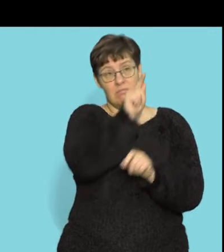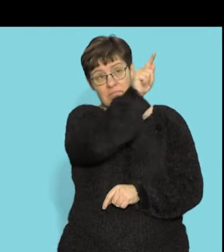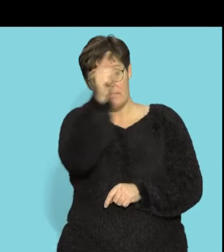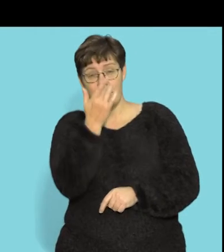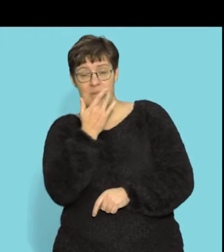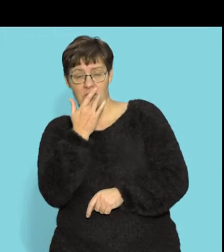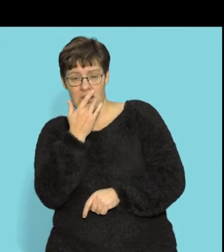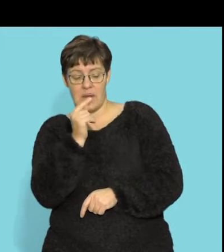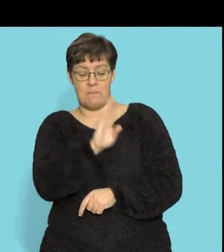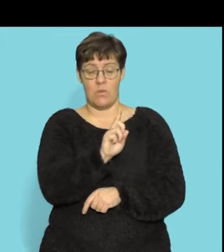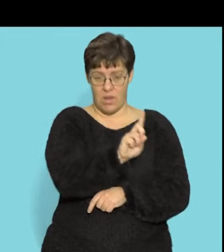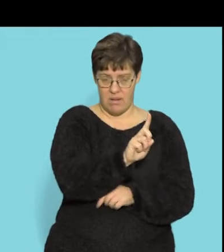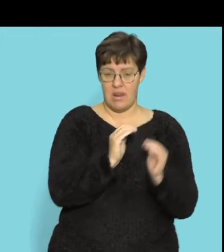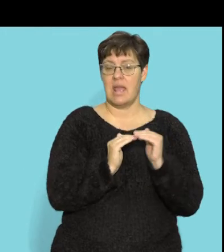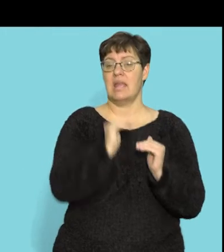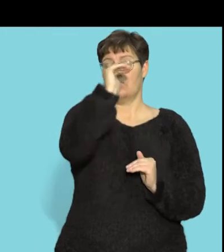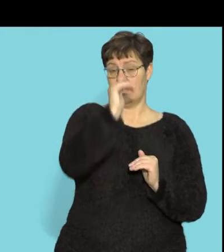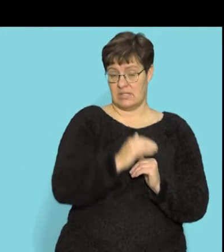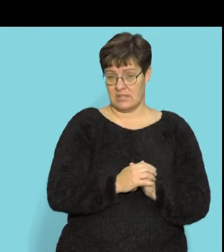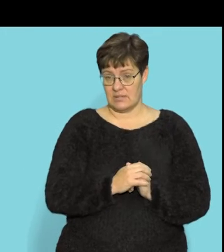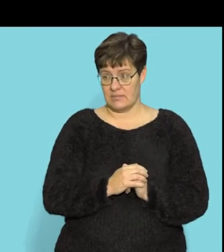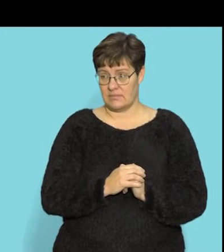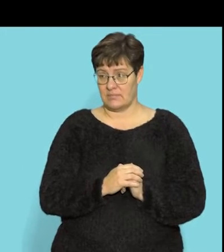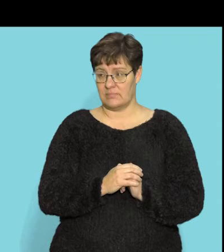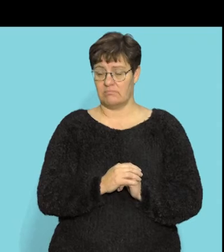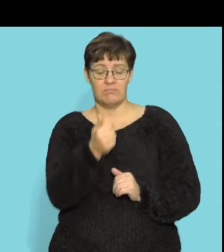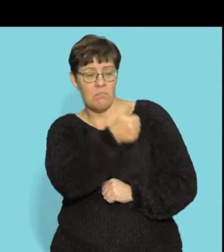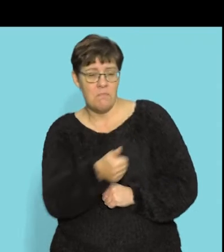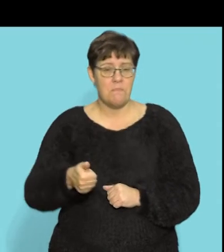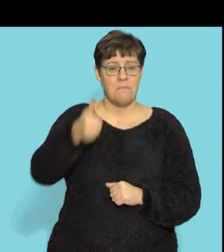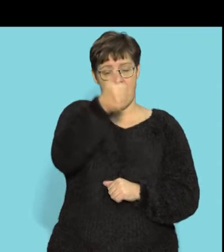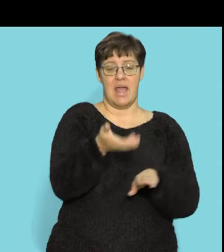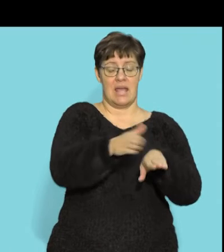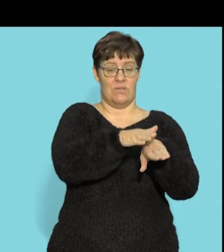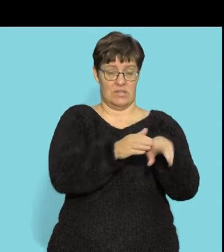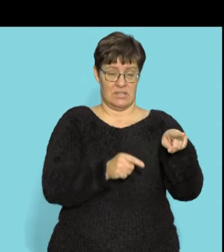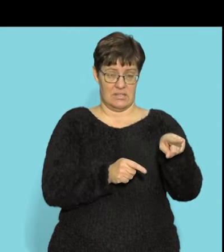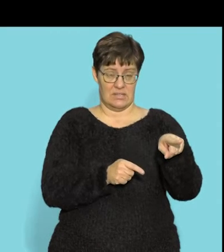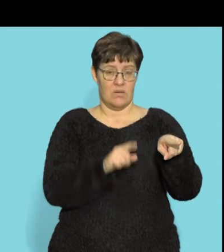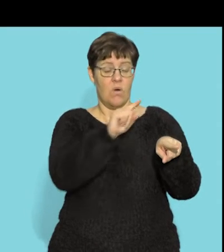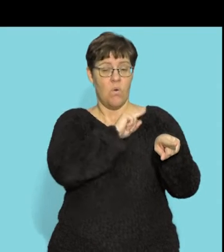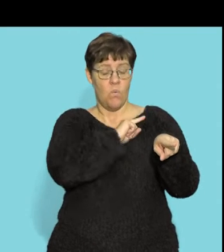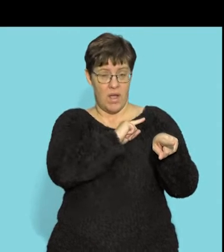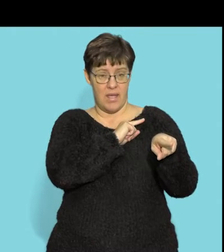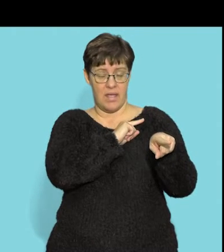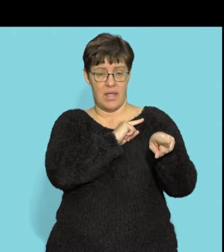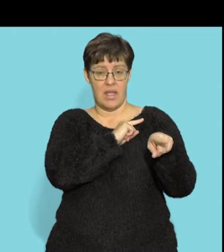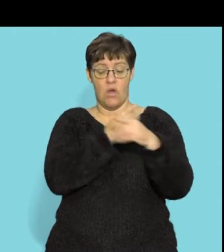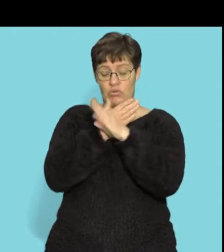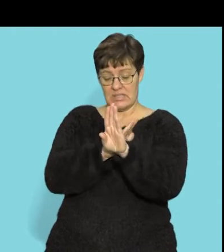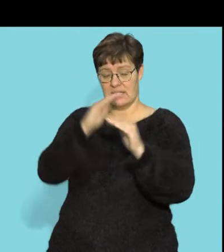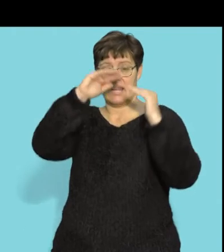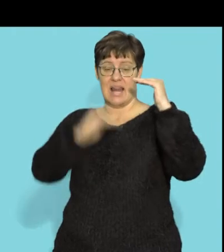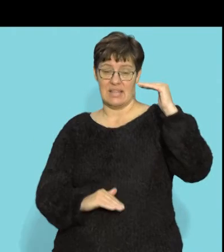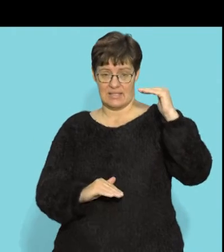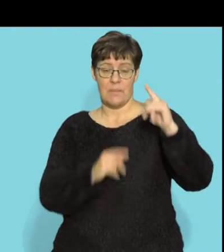and bulb 1 increases. So this is the main current. There's an increase in main current due to a decrease in the